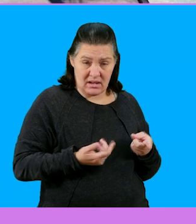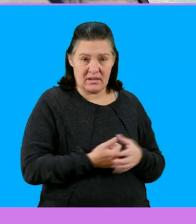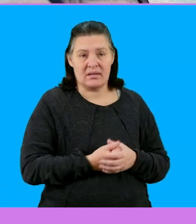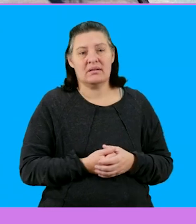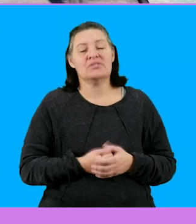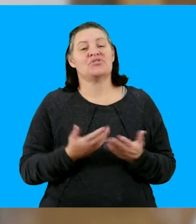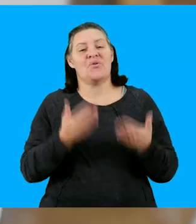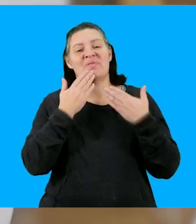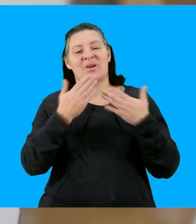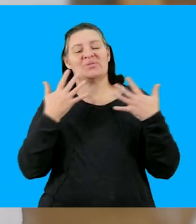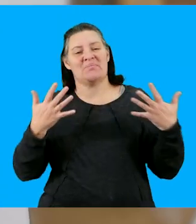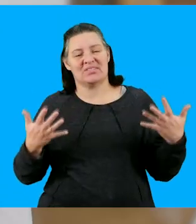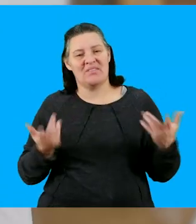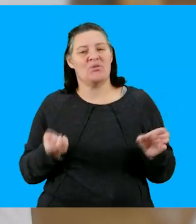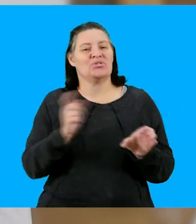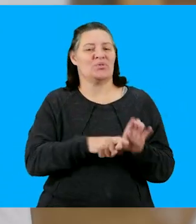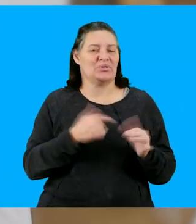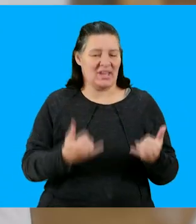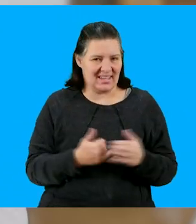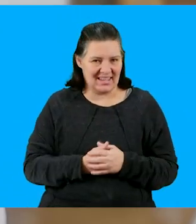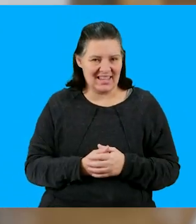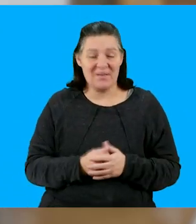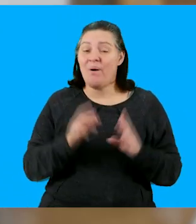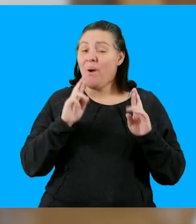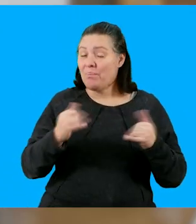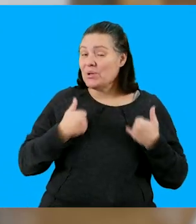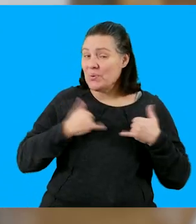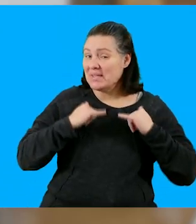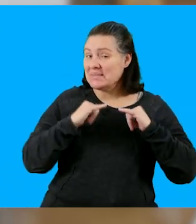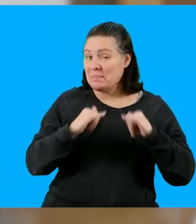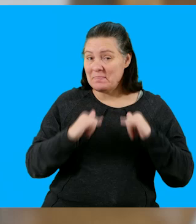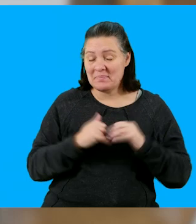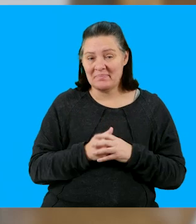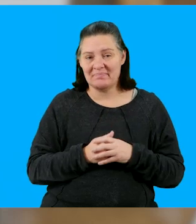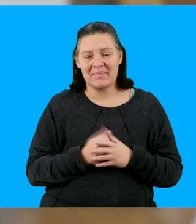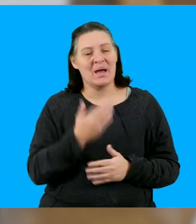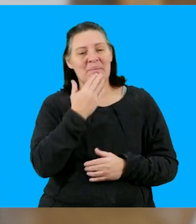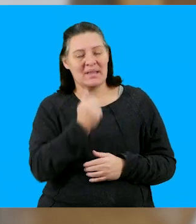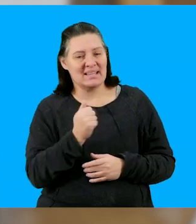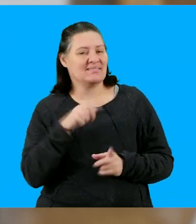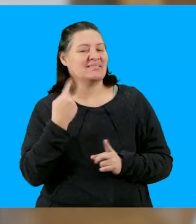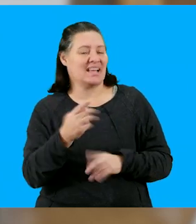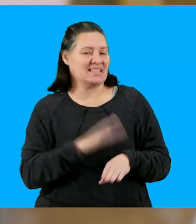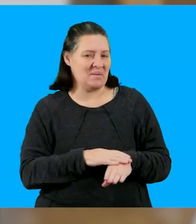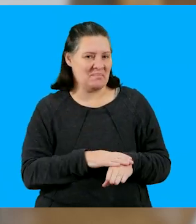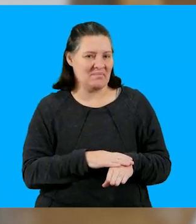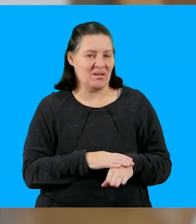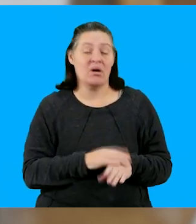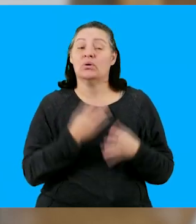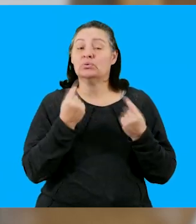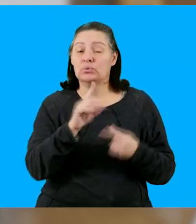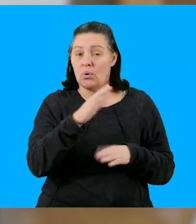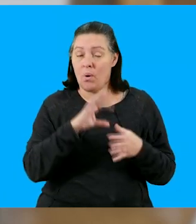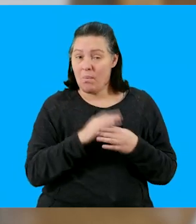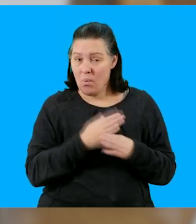Thailand. Guys, thank you so much for joining in today. I hope you enjoyed the lesson as much as I did. Please tune in again next time. Do